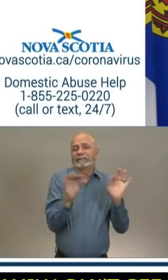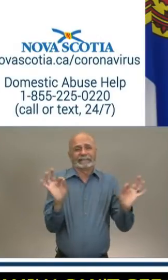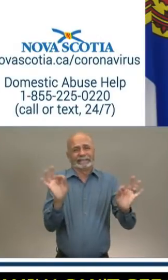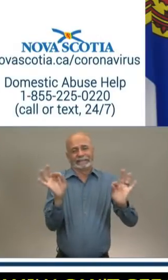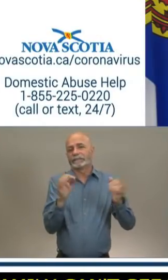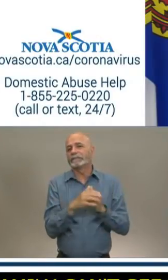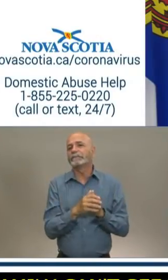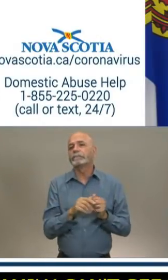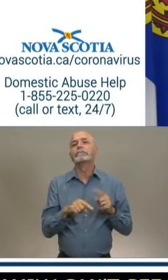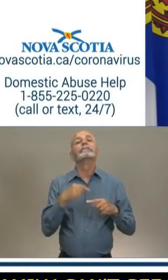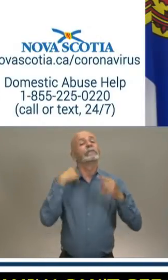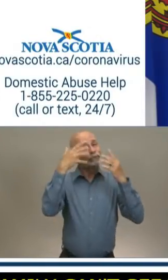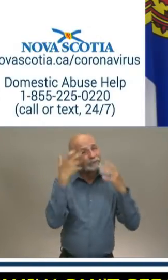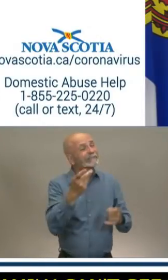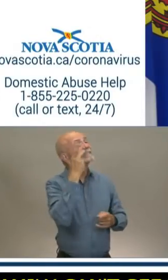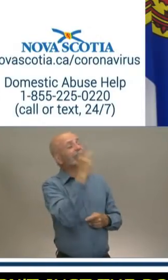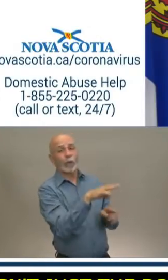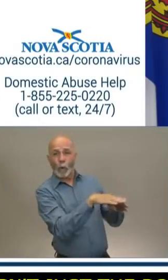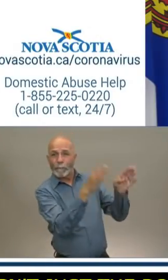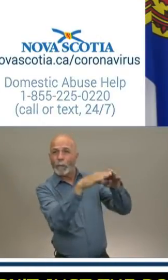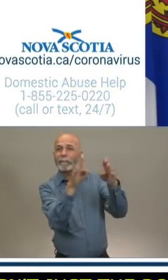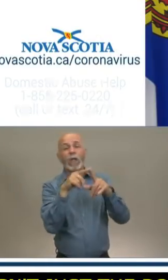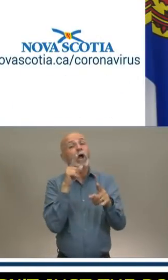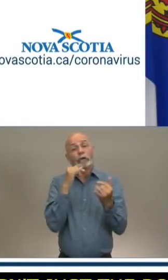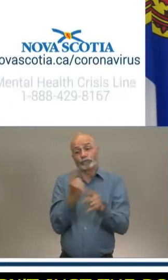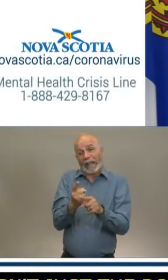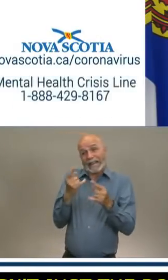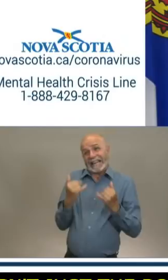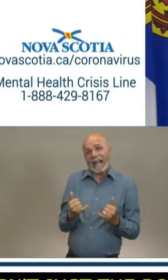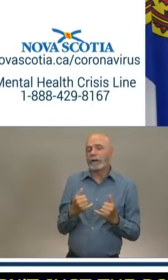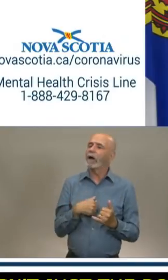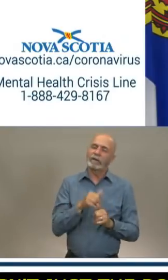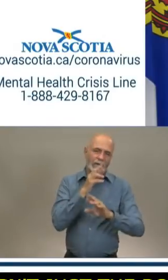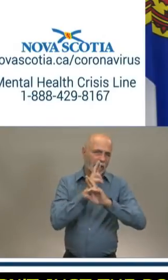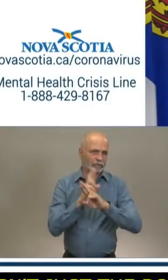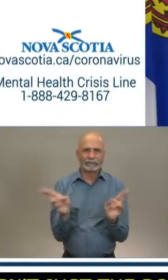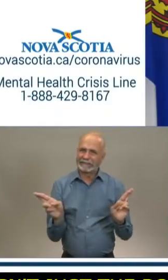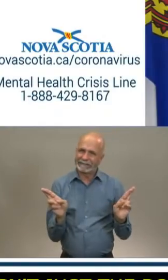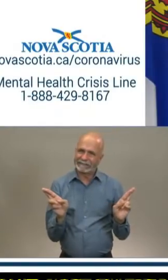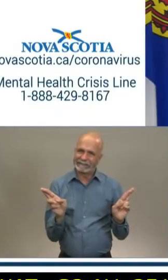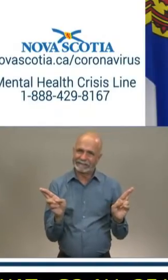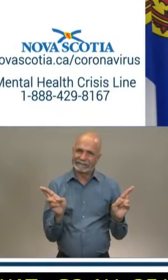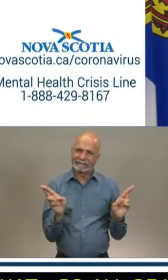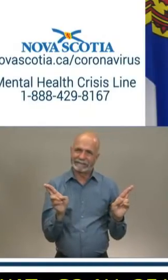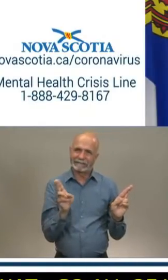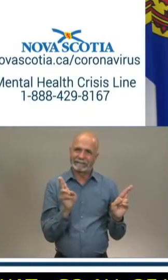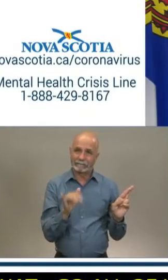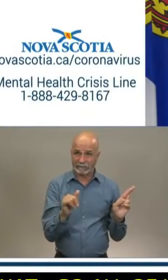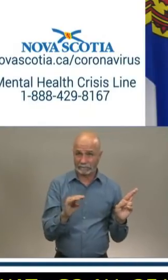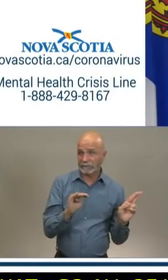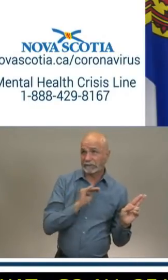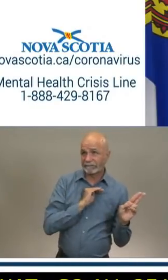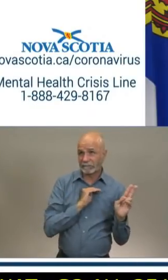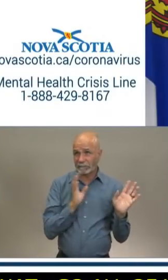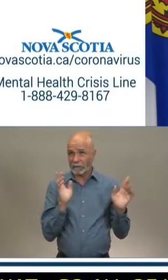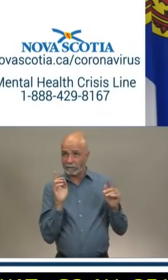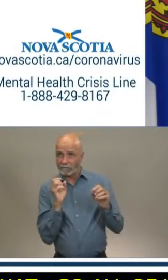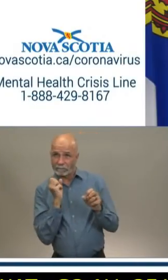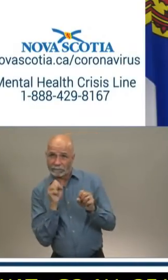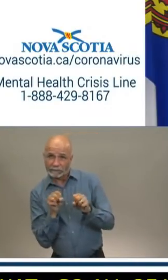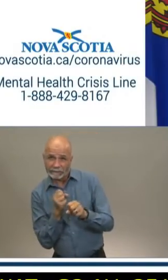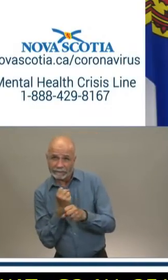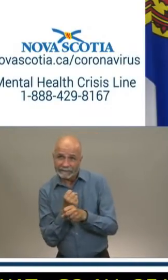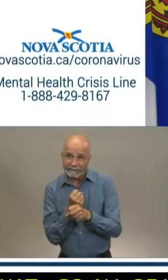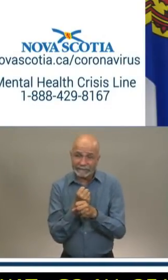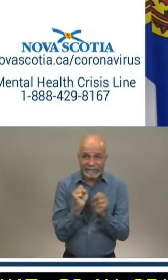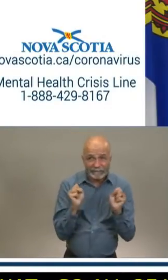relaxed, but we're not prepared to do that until we have full confidence that it's safe to do so. 6 more days. That's